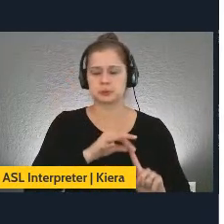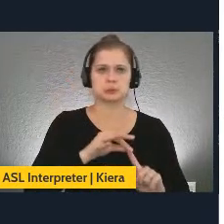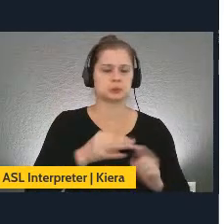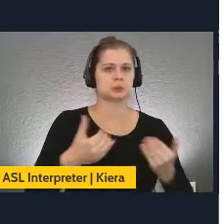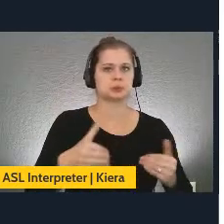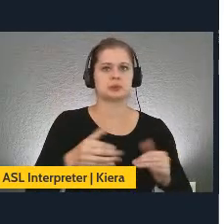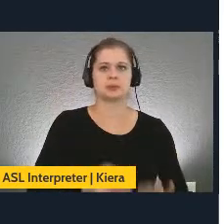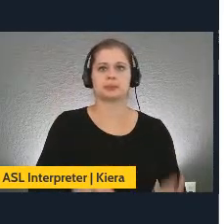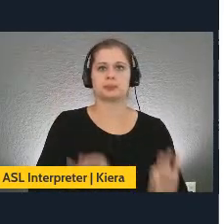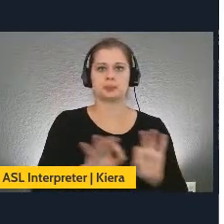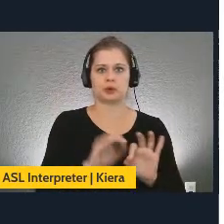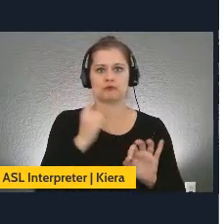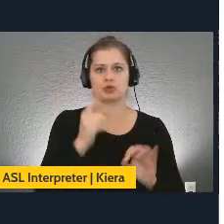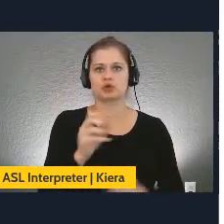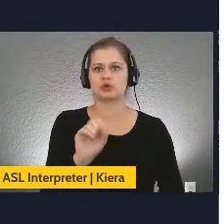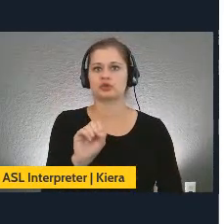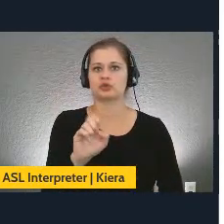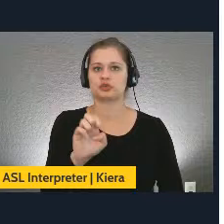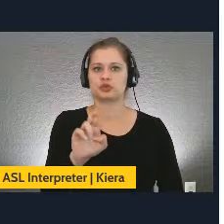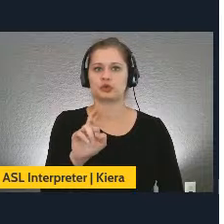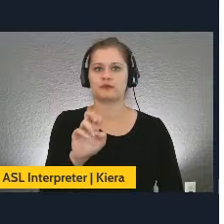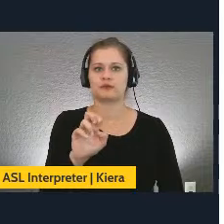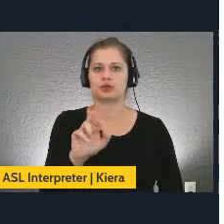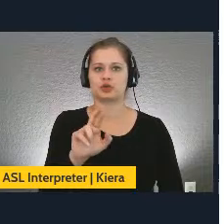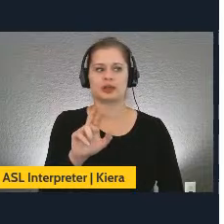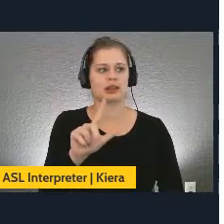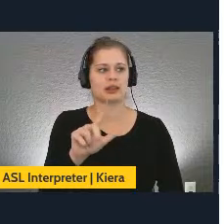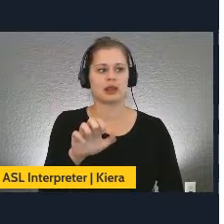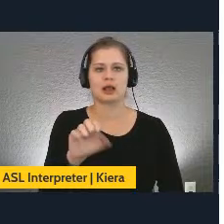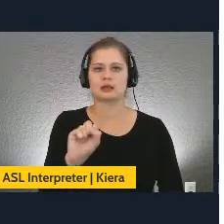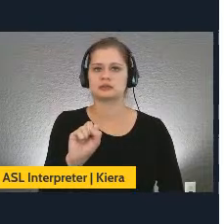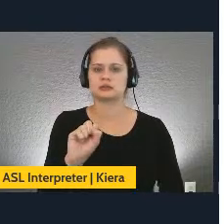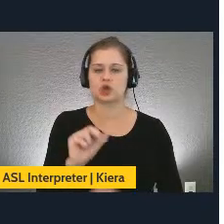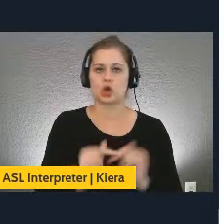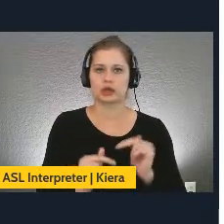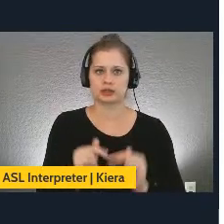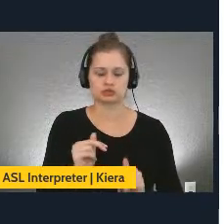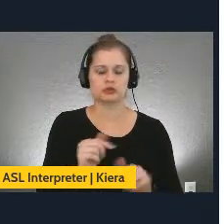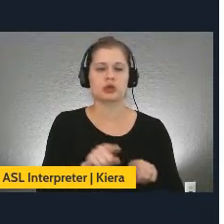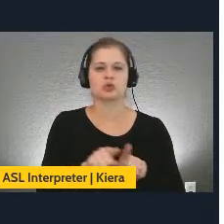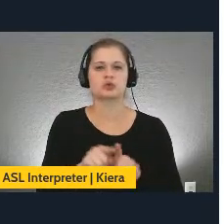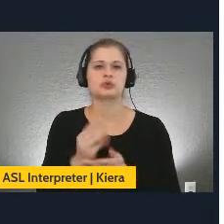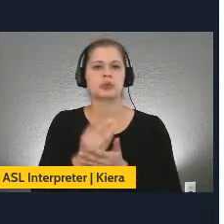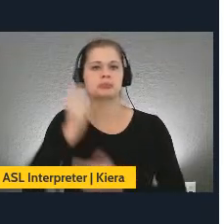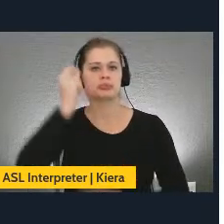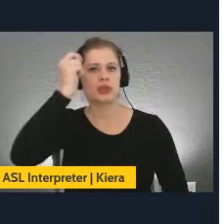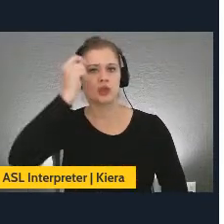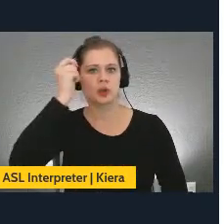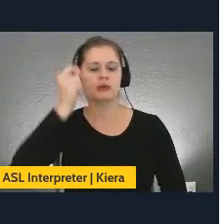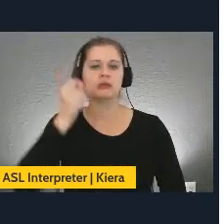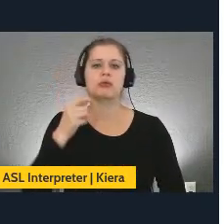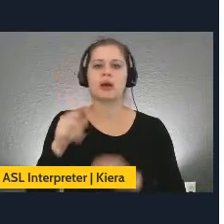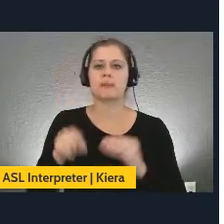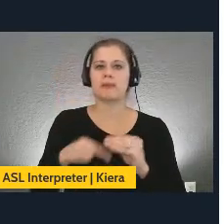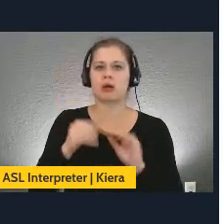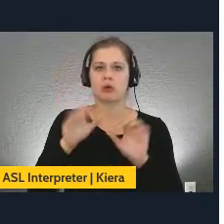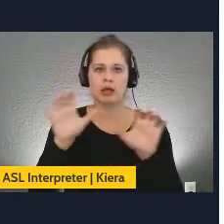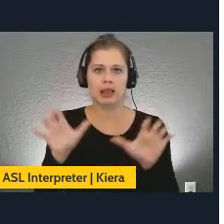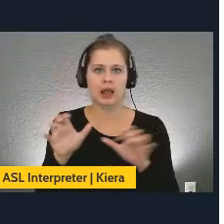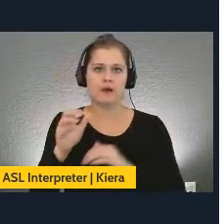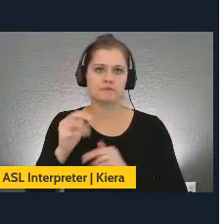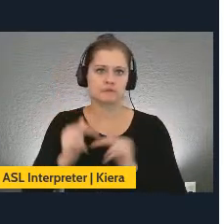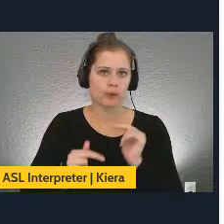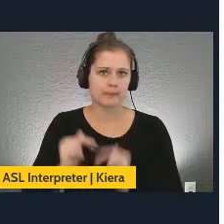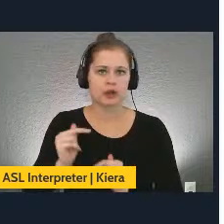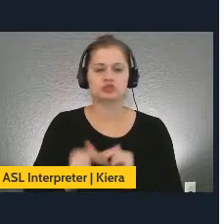serverless architectures, and then some theoretical stuff on CloudFormation custom resources and also